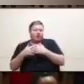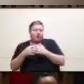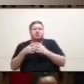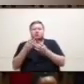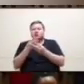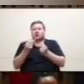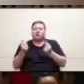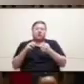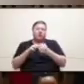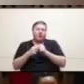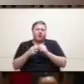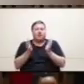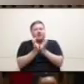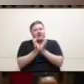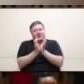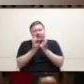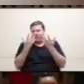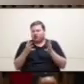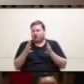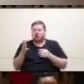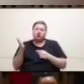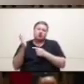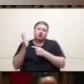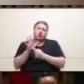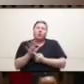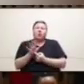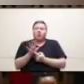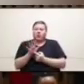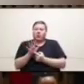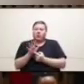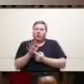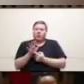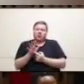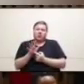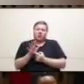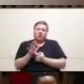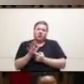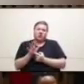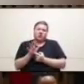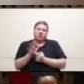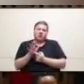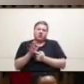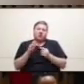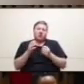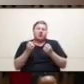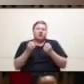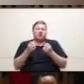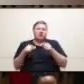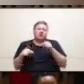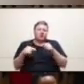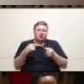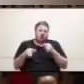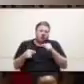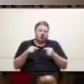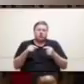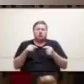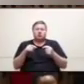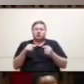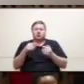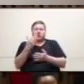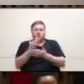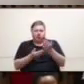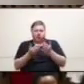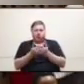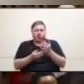meeting. In that meeting, they've indicated to us that out of the number of disputes that were lodged in terms